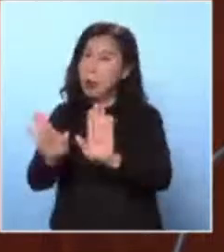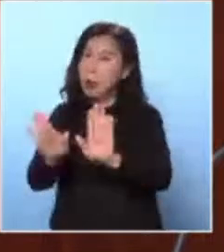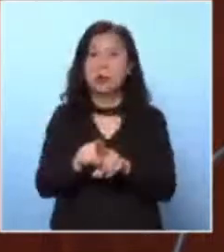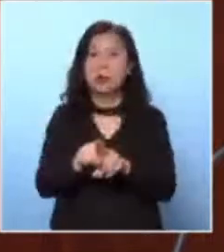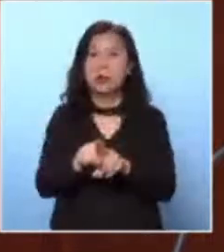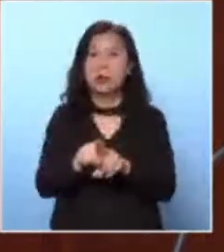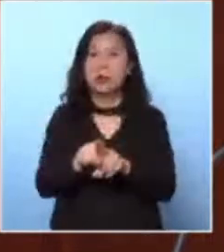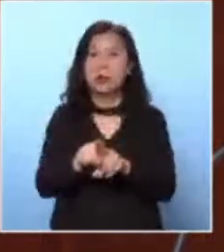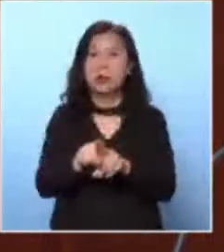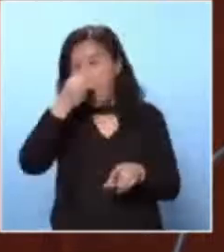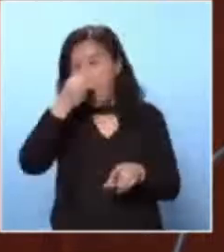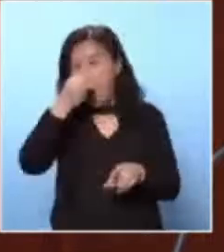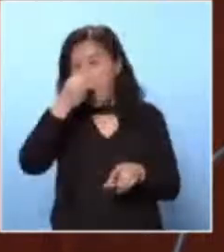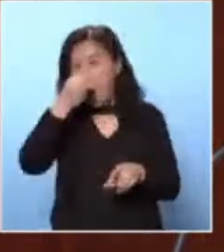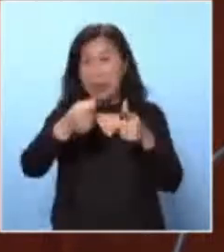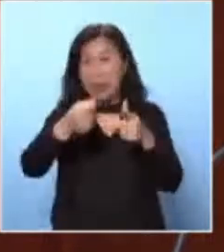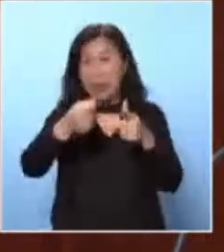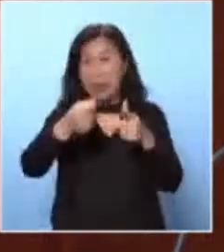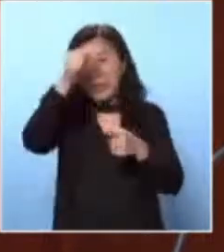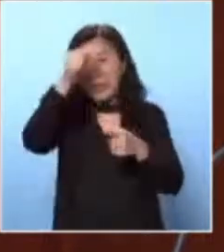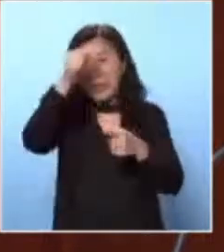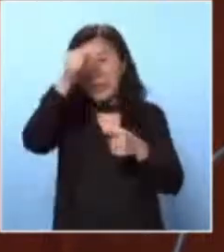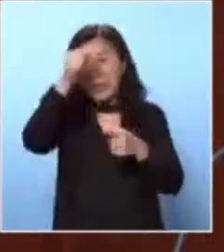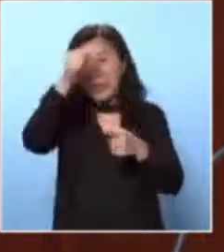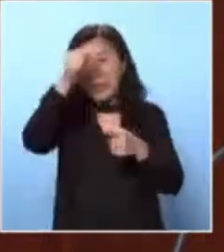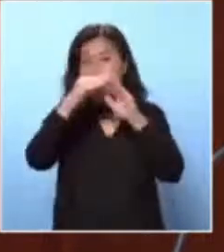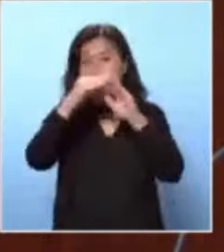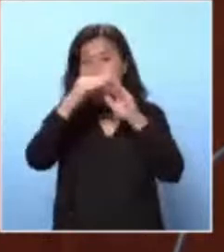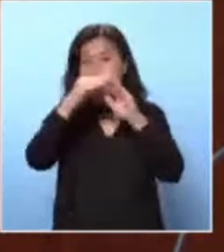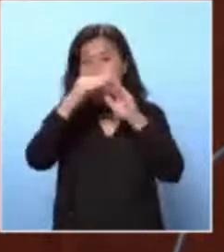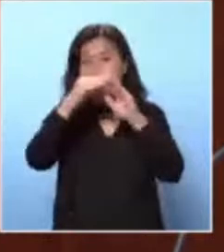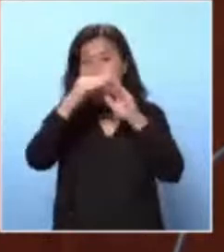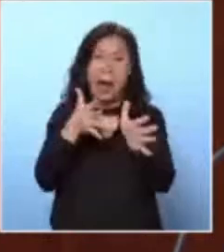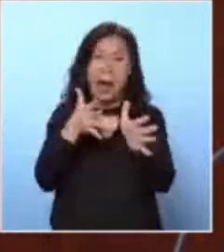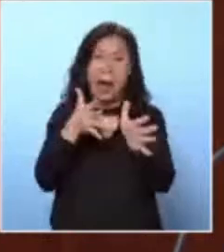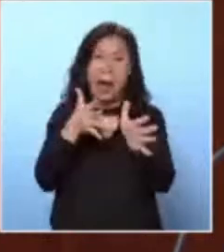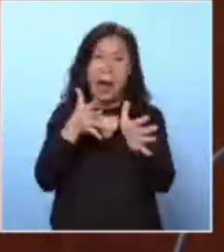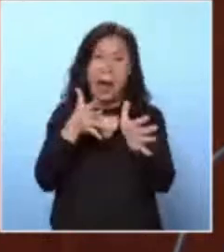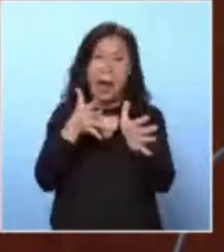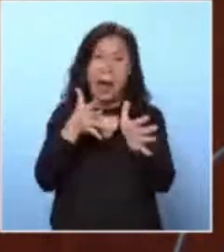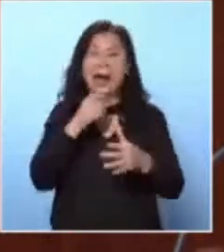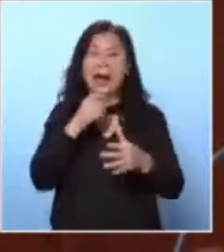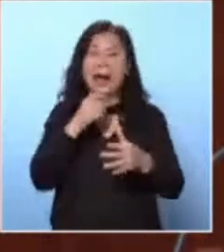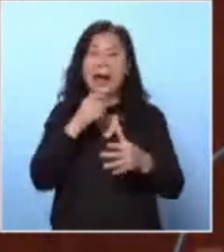hospital services and shorten the waiting time of our residents.